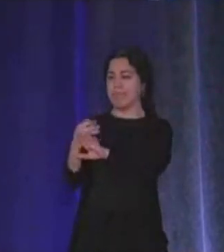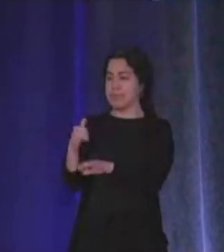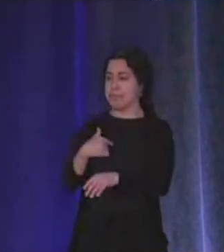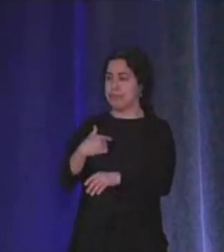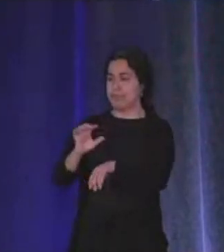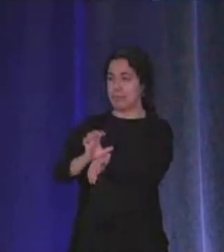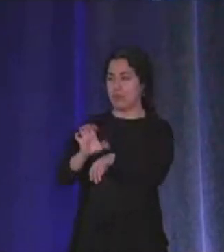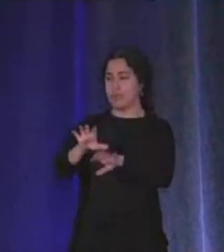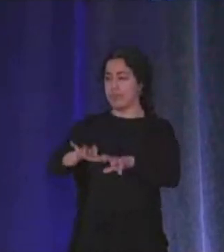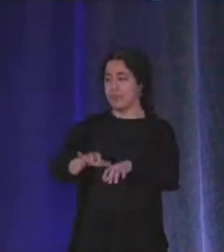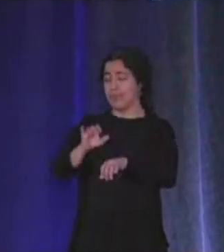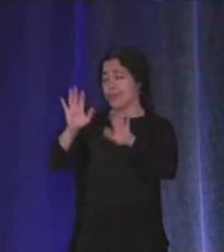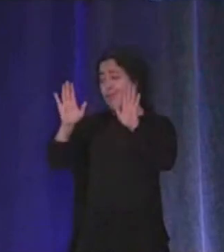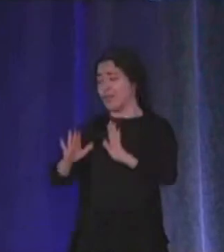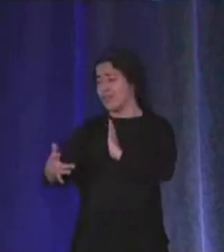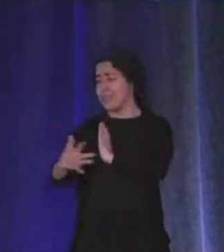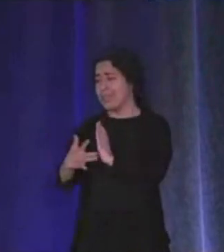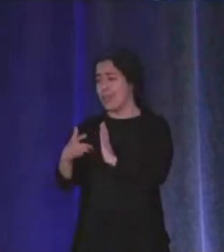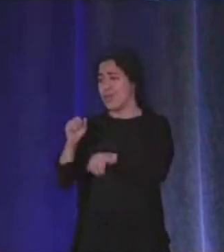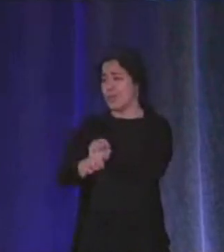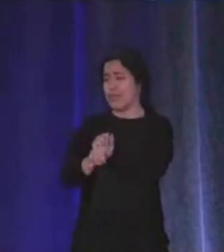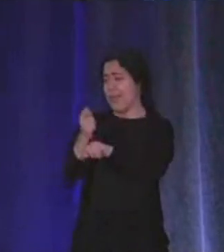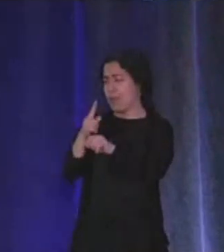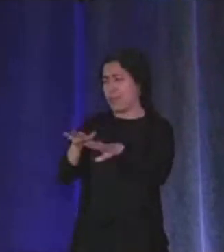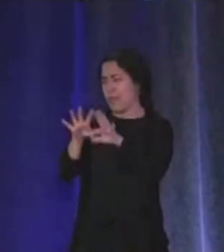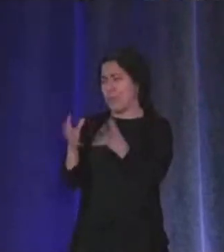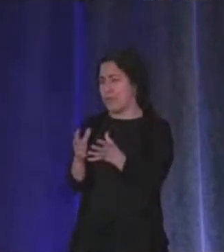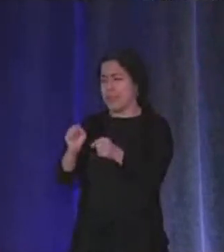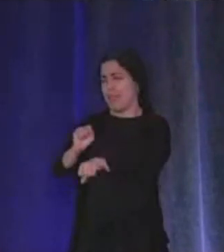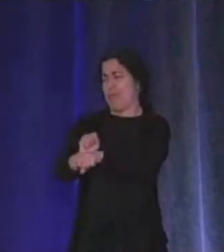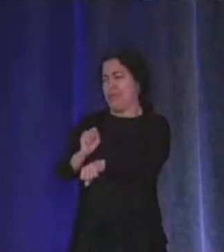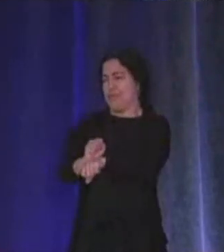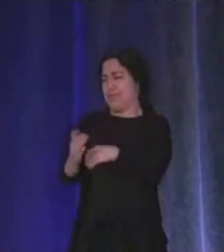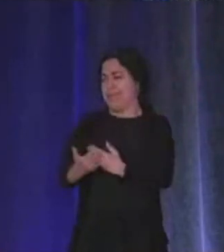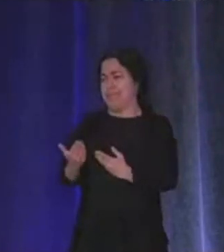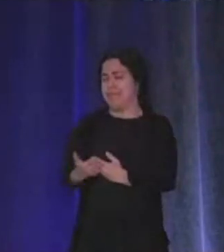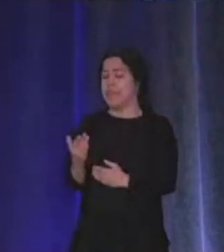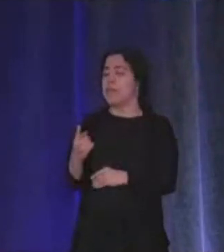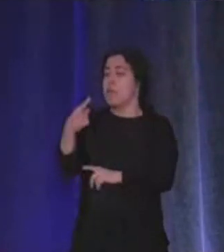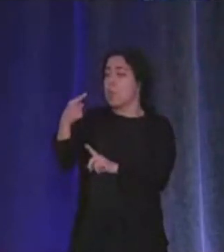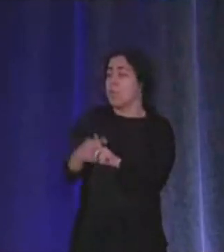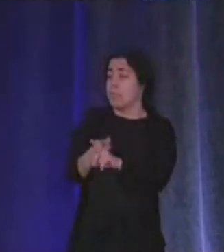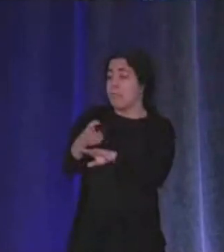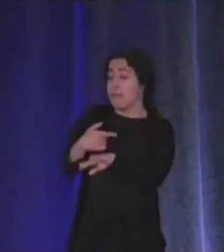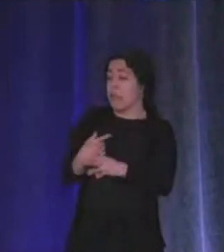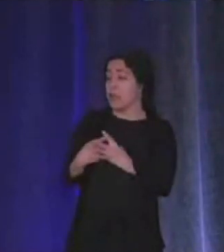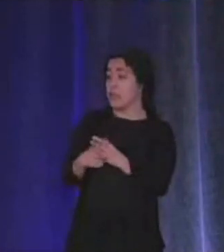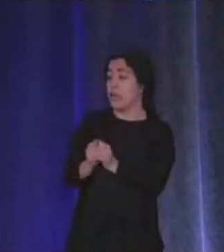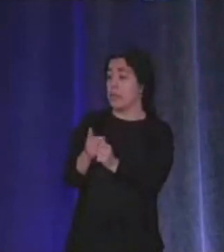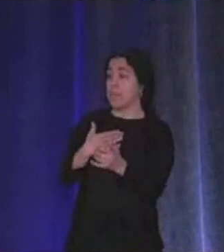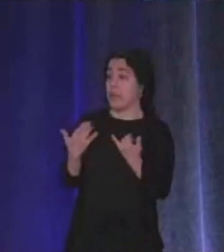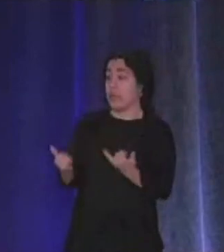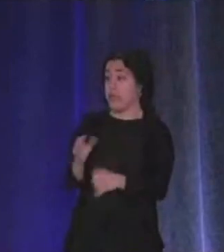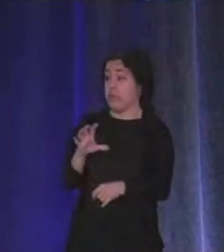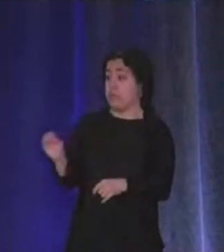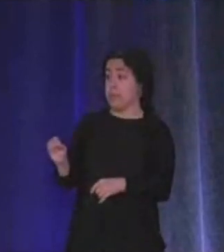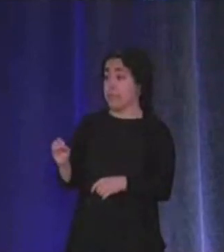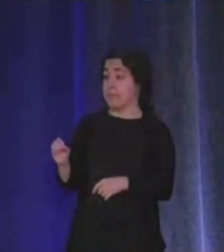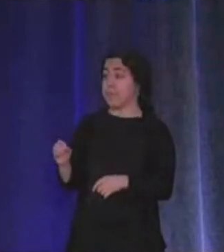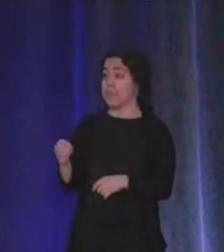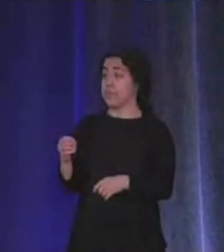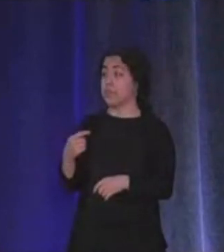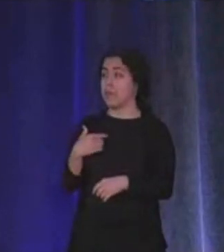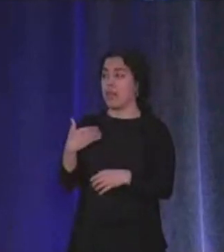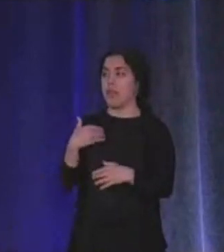things about working in tech, right? We get to work from anywhere. And about a month after I started with my current company, I got